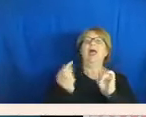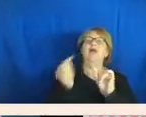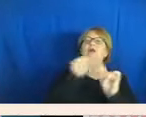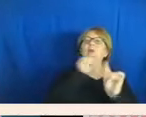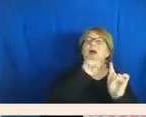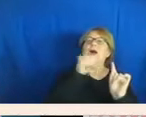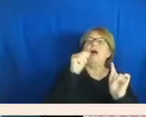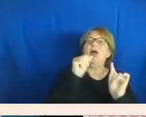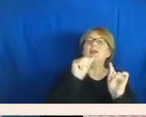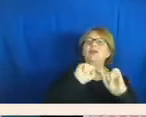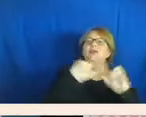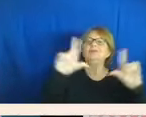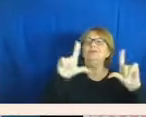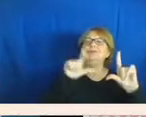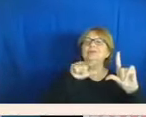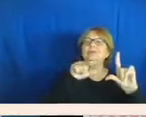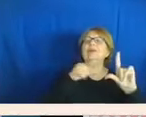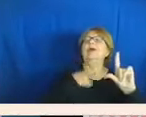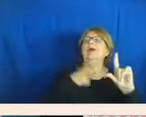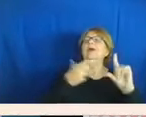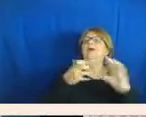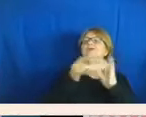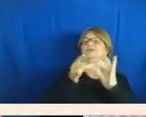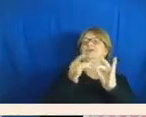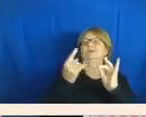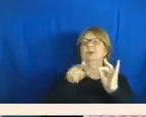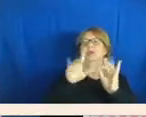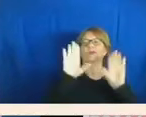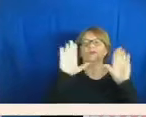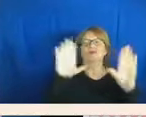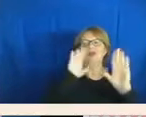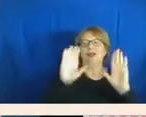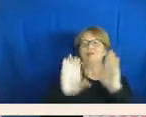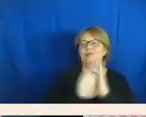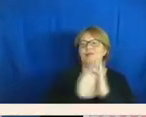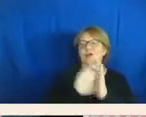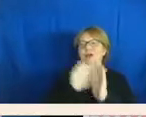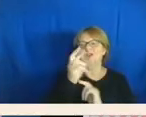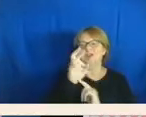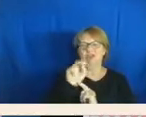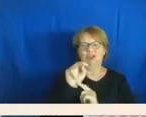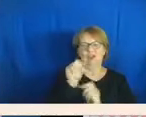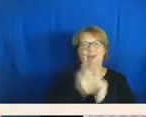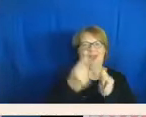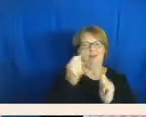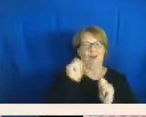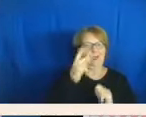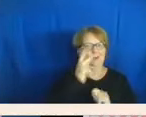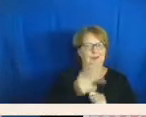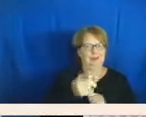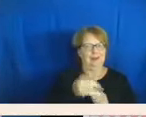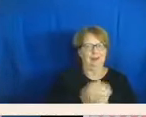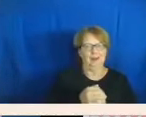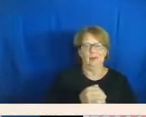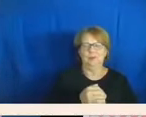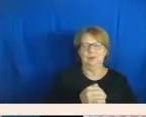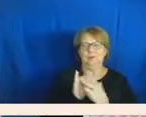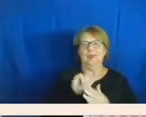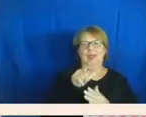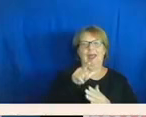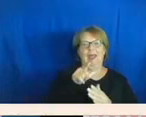want to say something about this great photograph of Sharon that everyone sees here, where she's taken in the airport when she was on